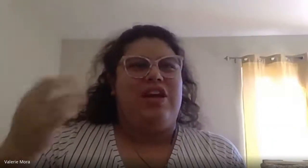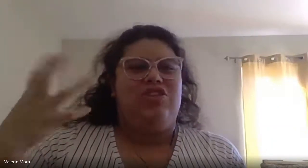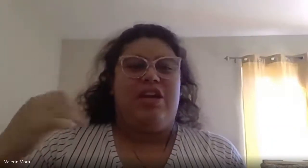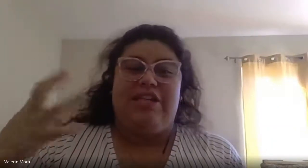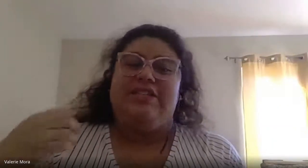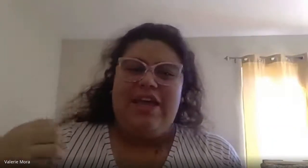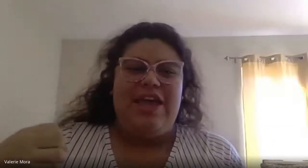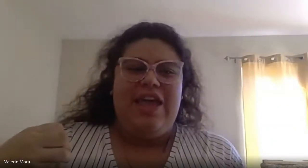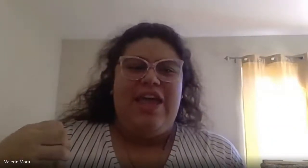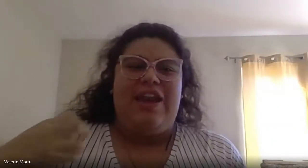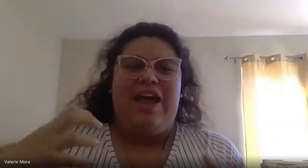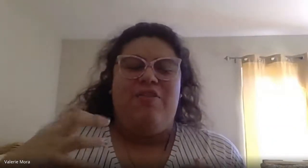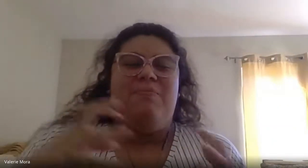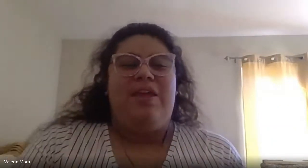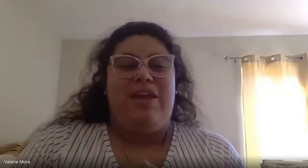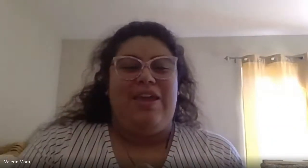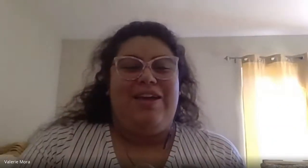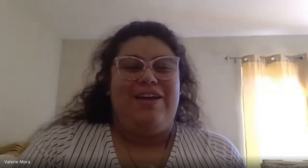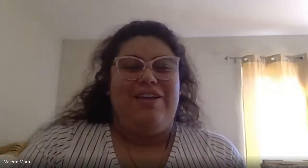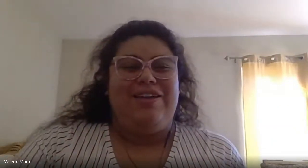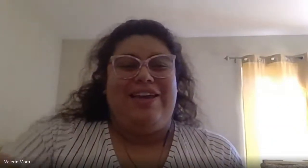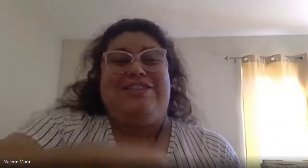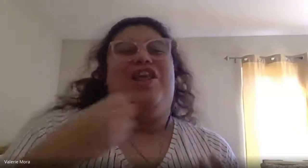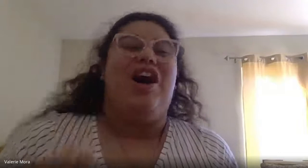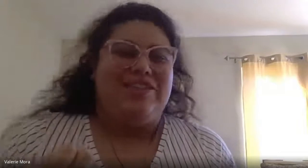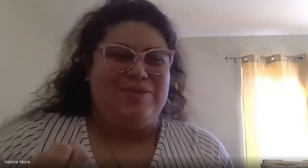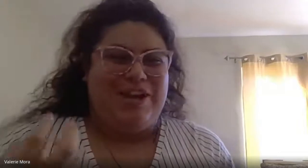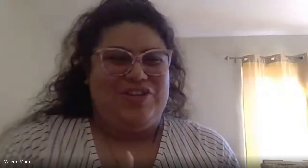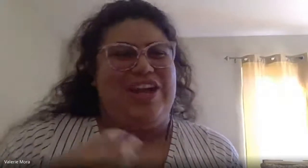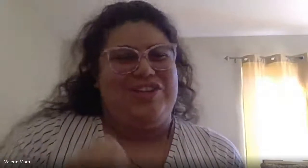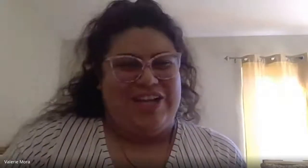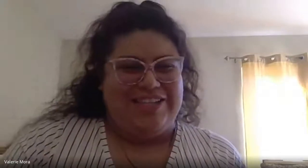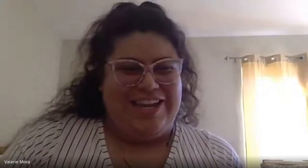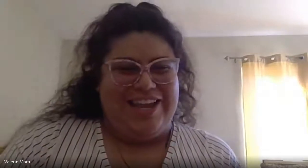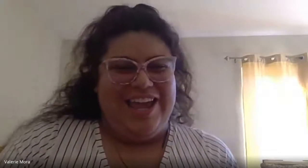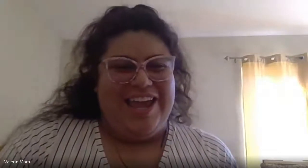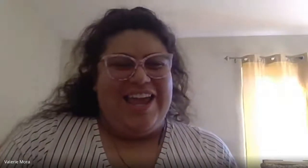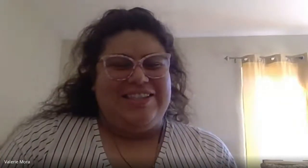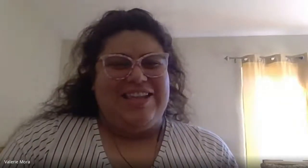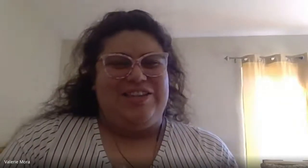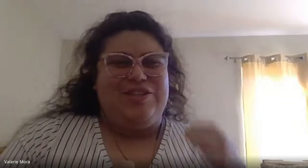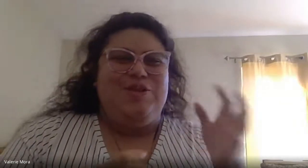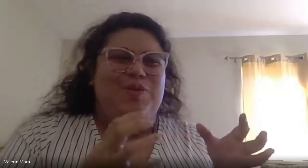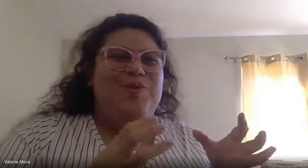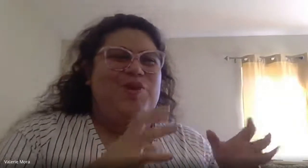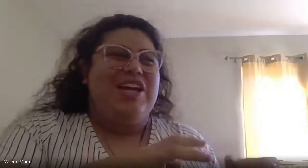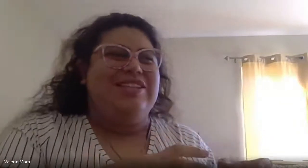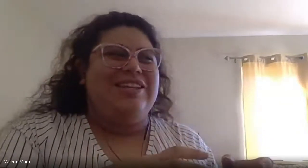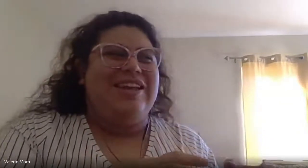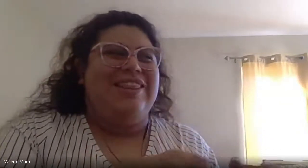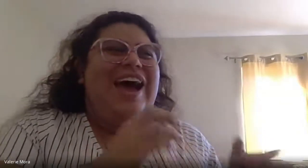constantly trying to translate, and how the meaning gets lost when I try to translate it. It's like, do